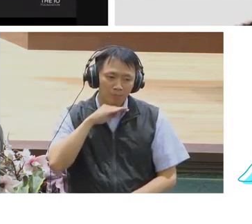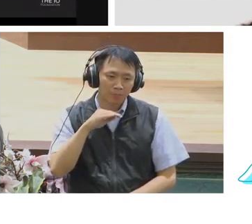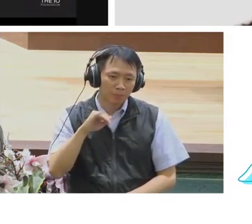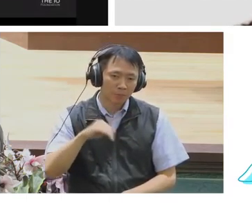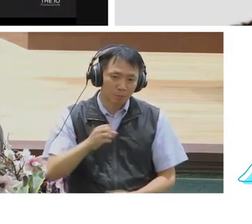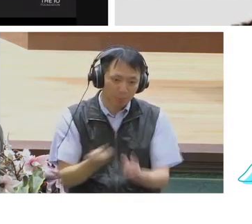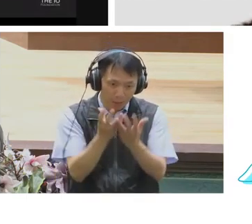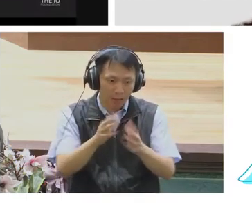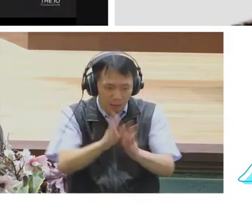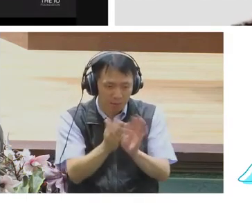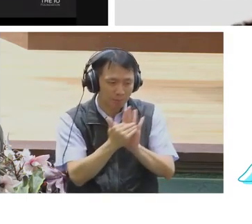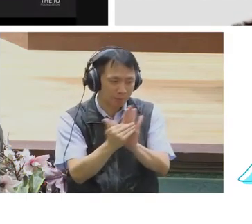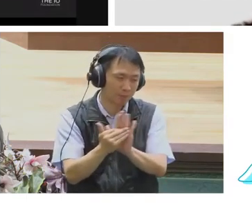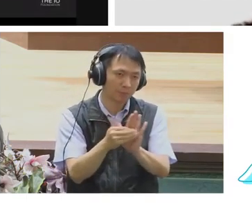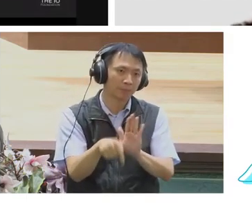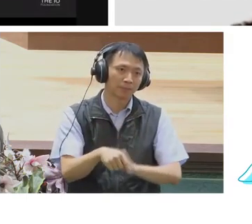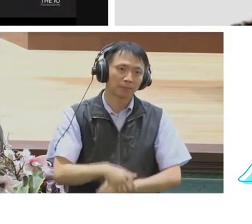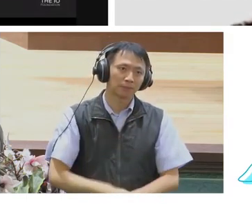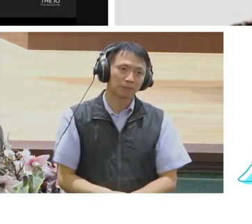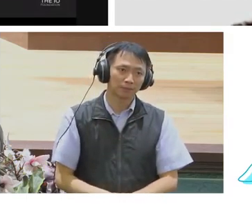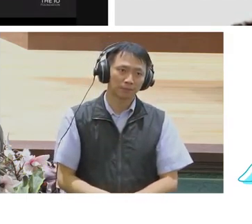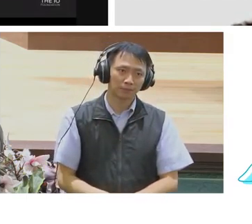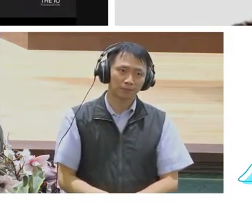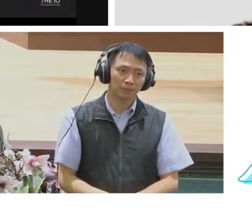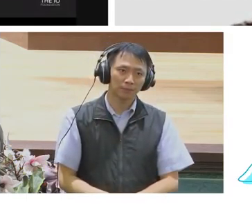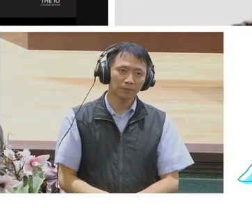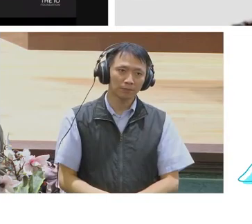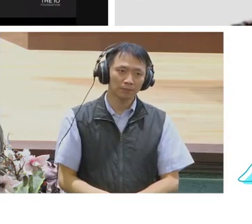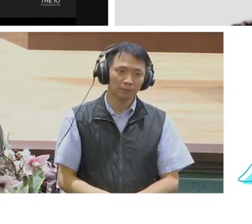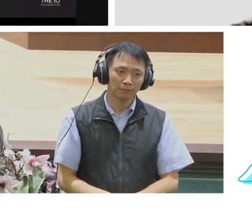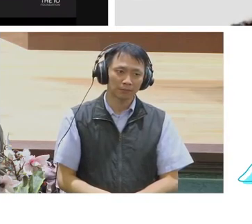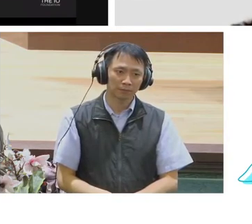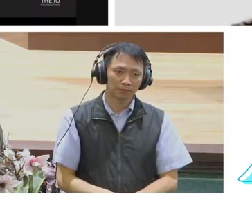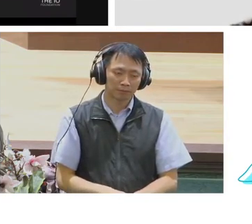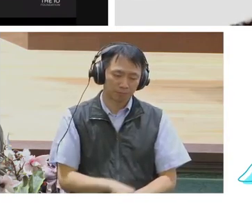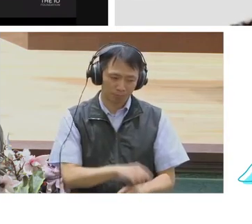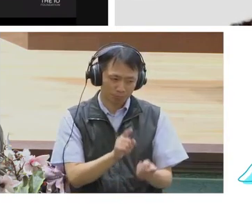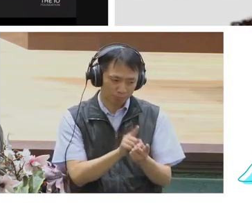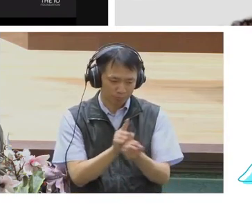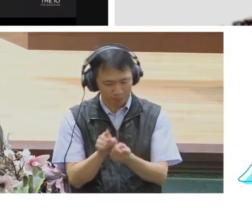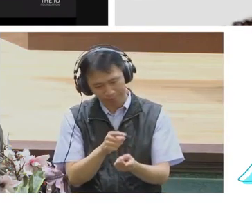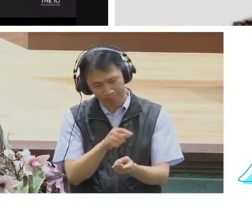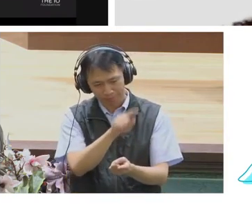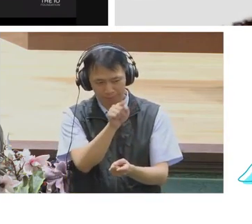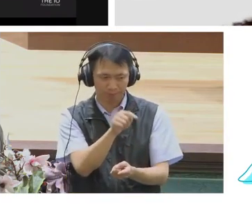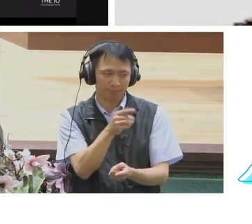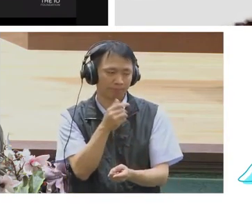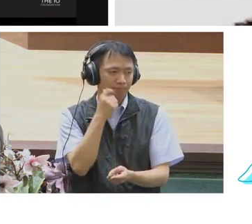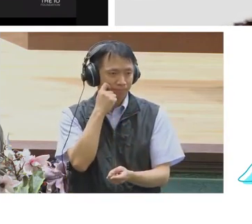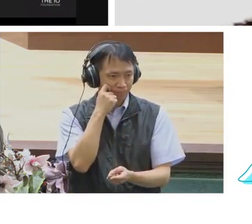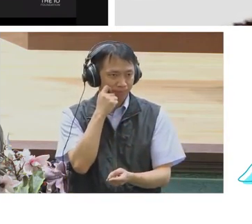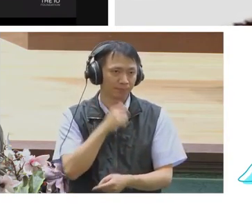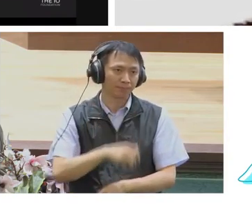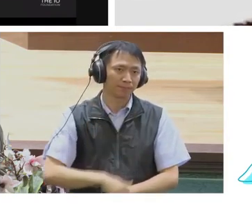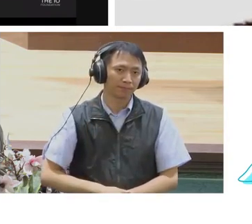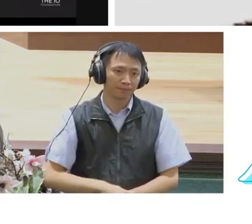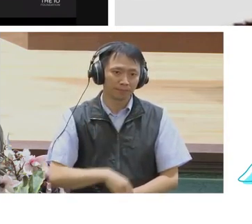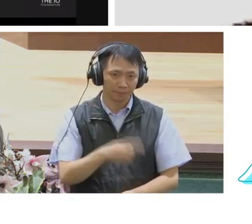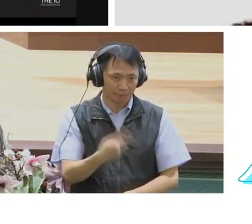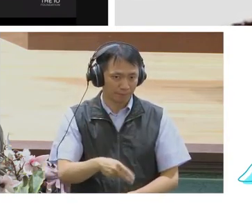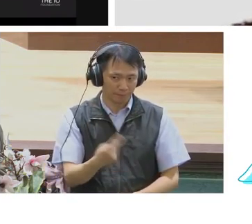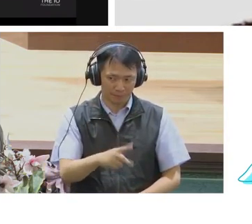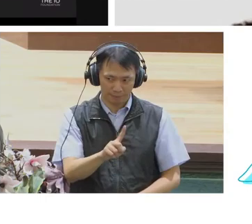And so, again, we're seeing, you know, even more confusion and more difficulty. Another thing that's very important